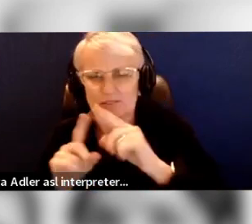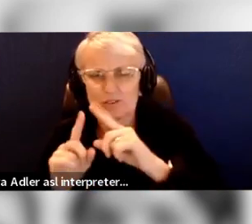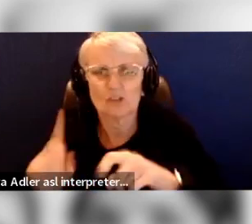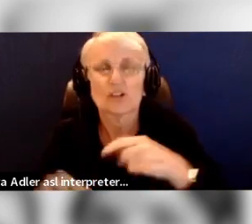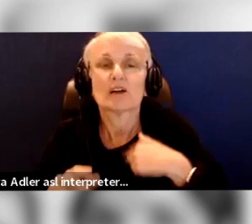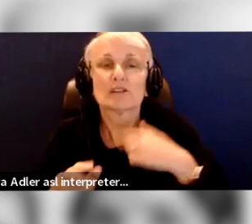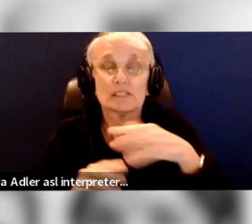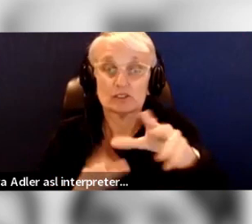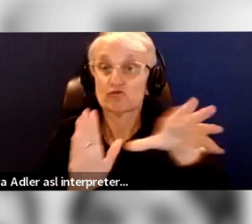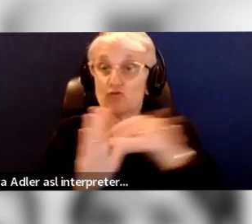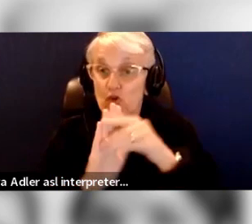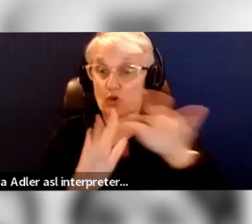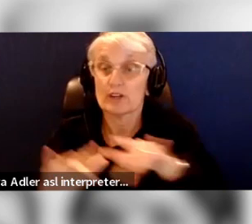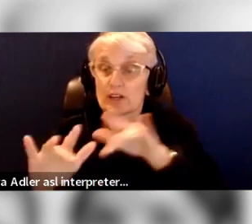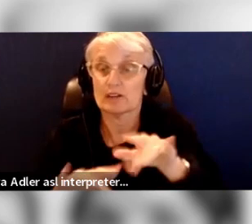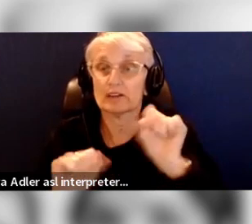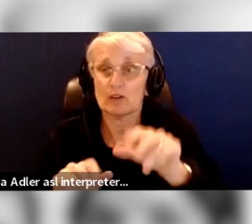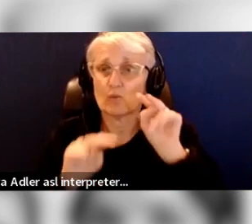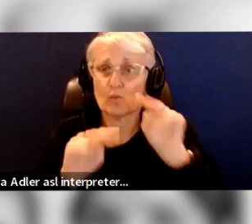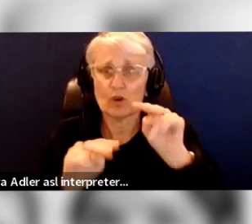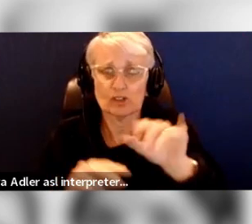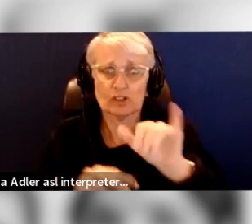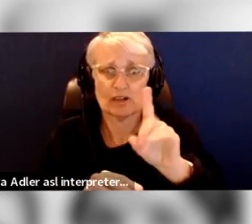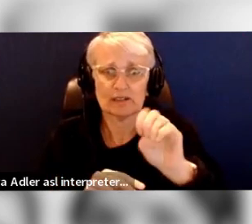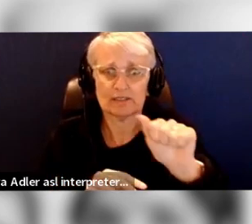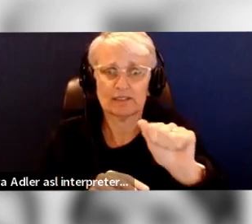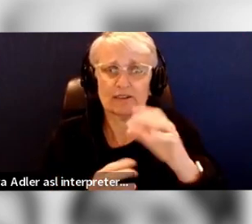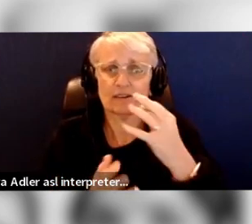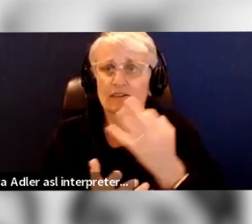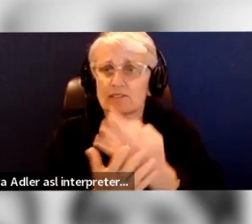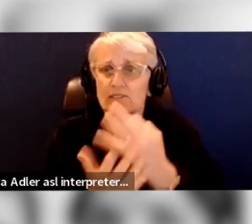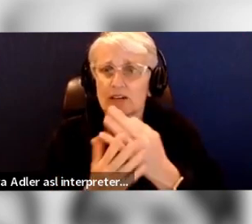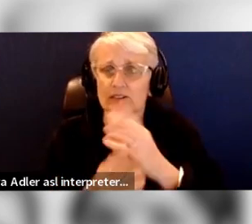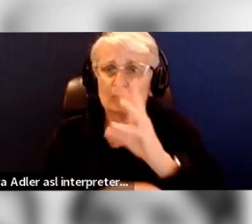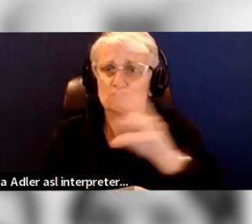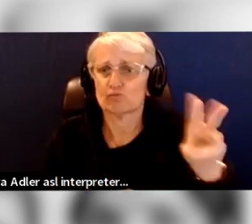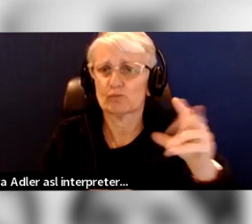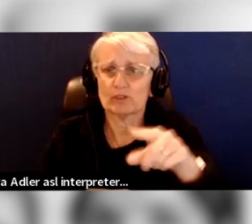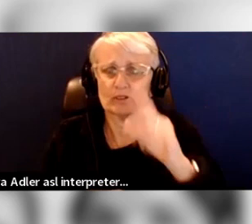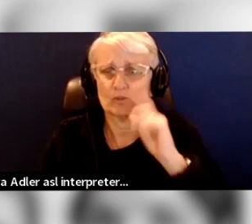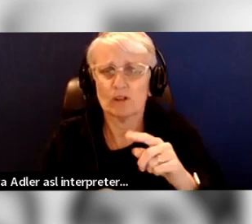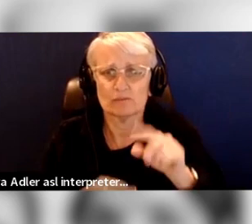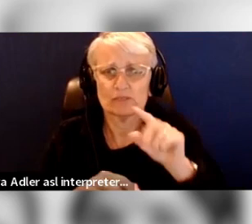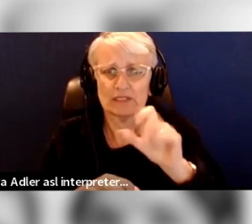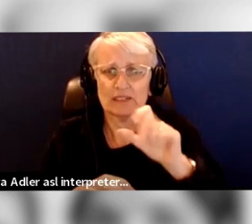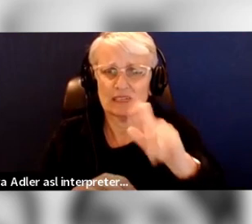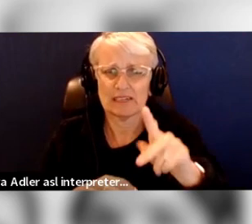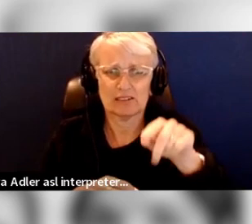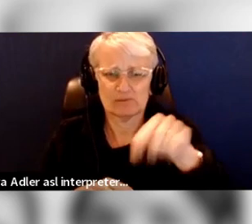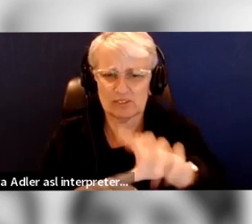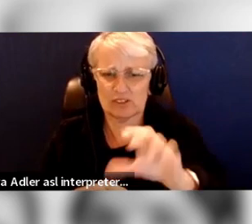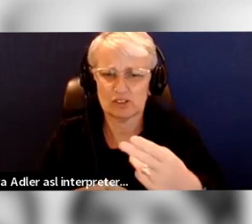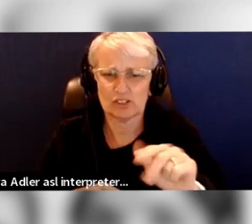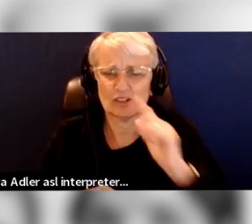recording of this session posted on the i.d.e.a Fund website. Diana will post a link in the chat by this Friday. So you'll